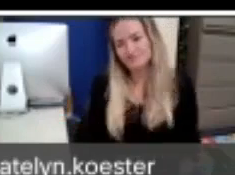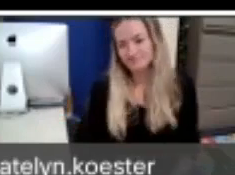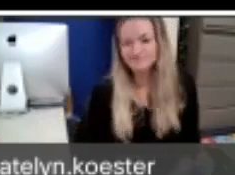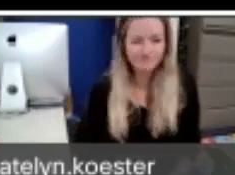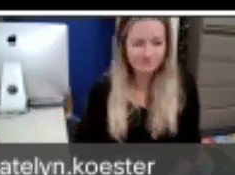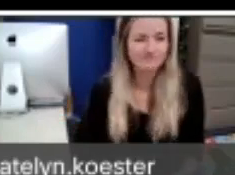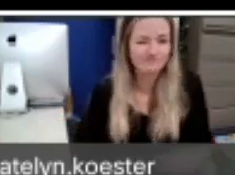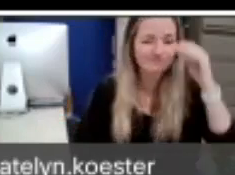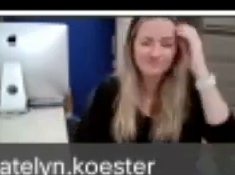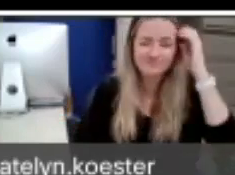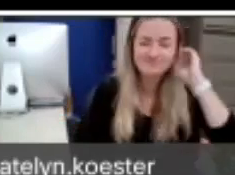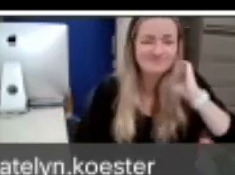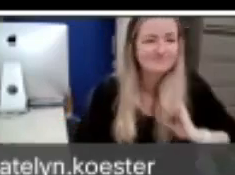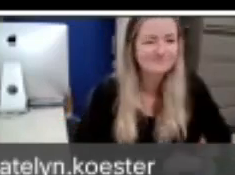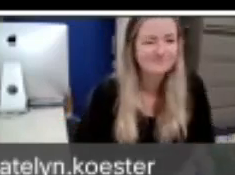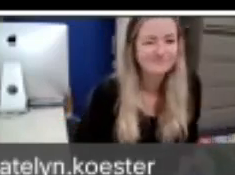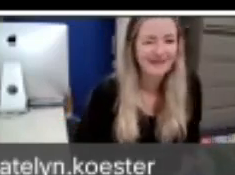boots.